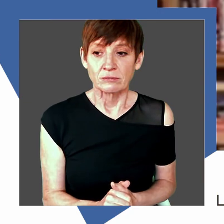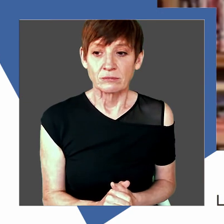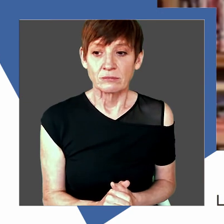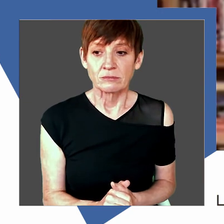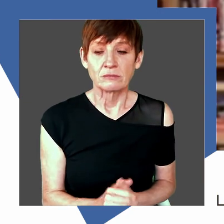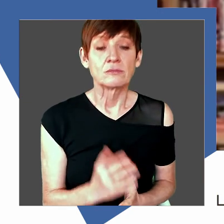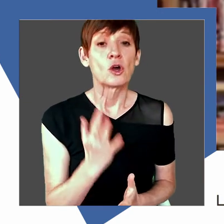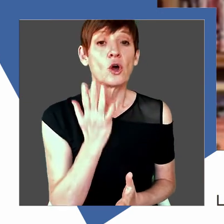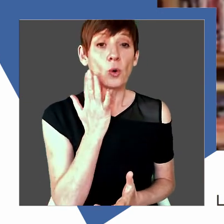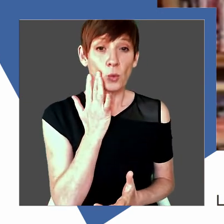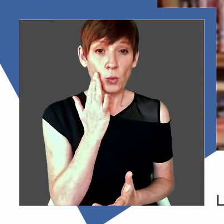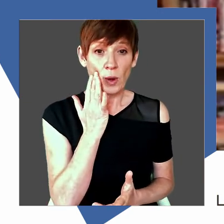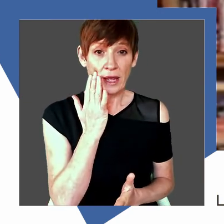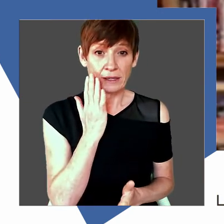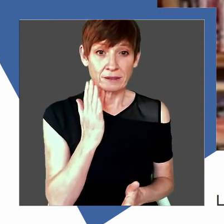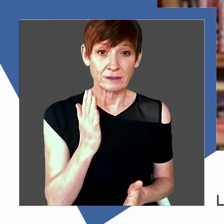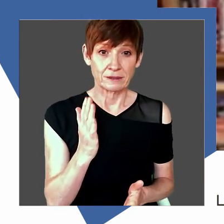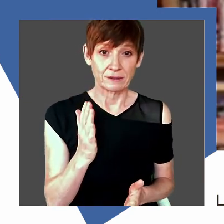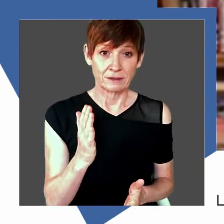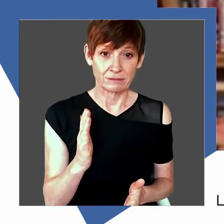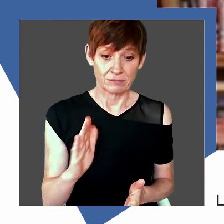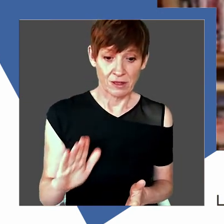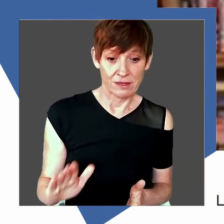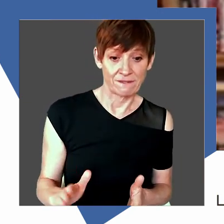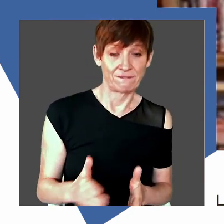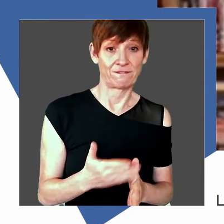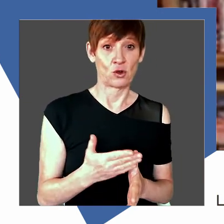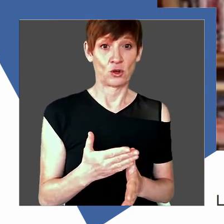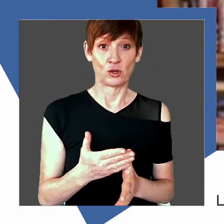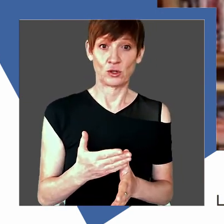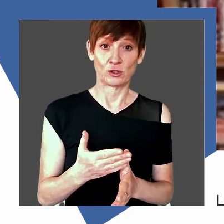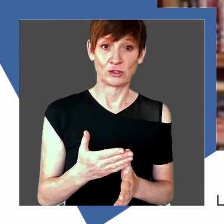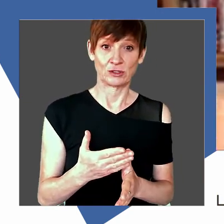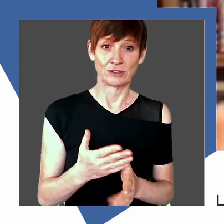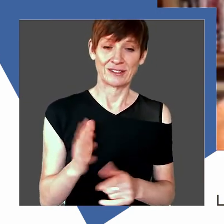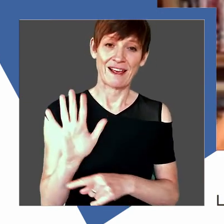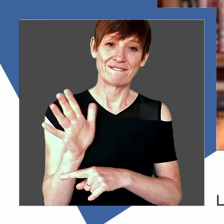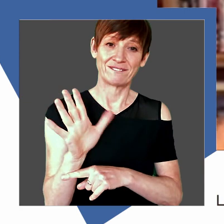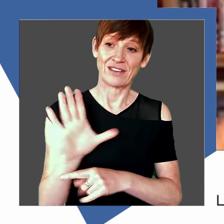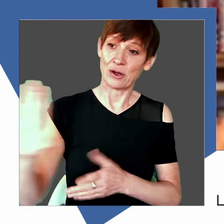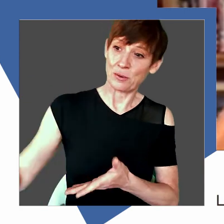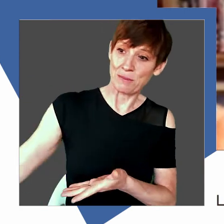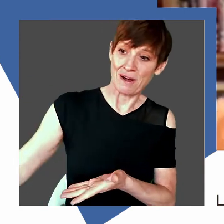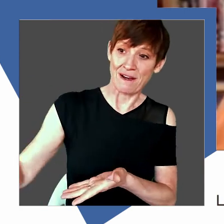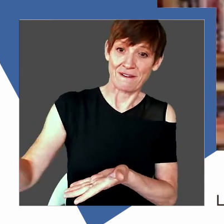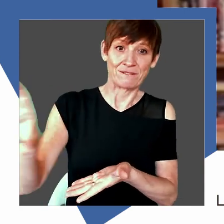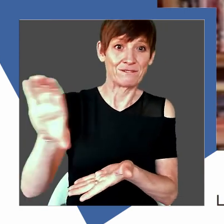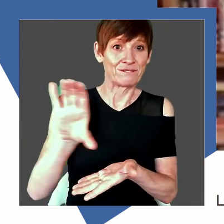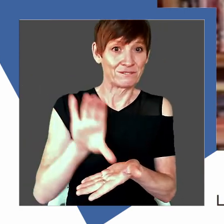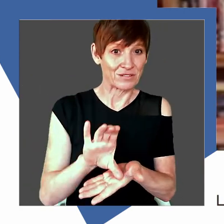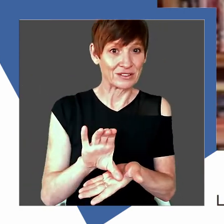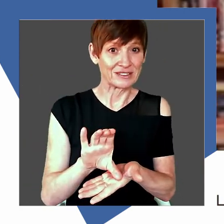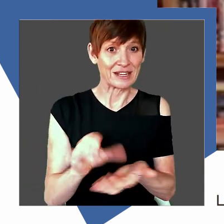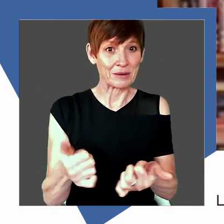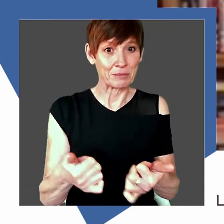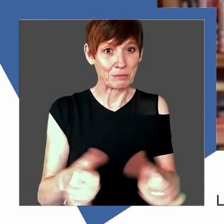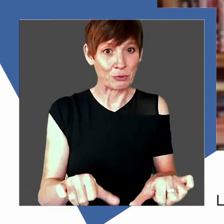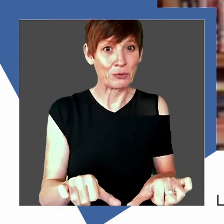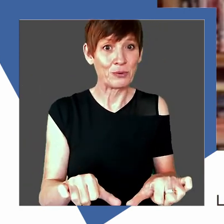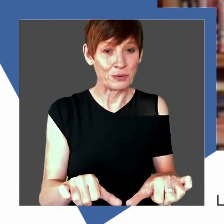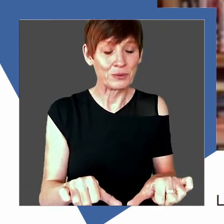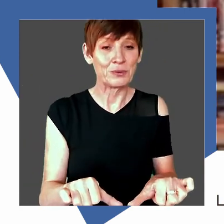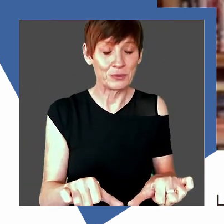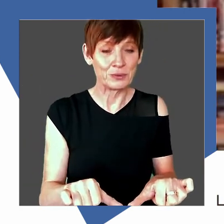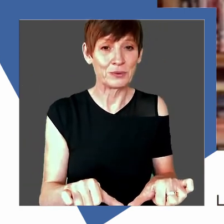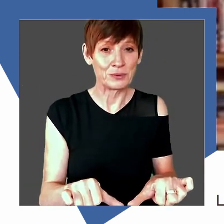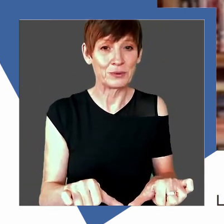the first new round of film funding came back after the big hiatus of the UK Film Council disappearing,